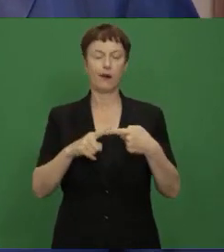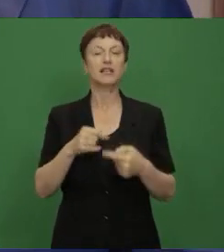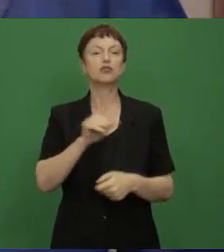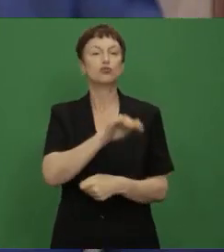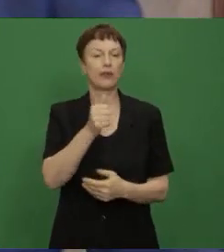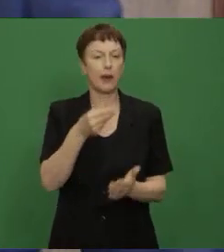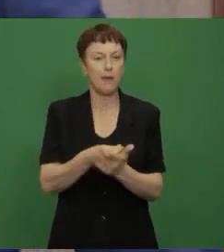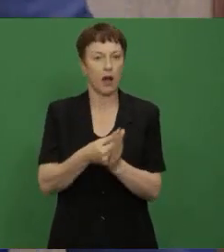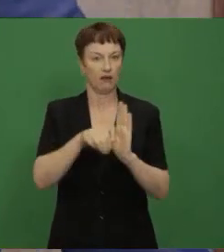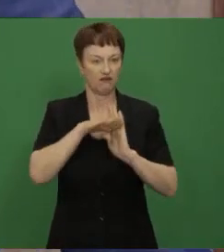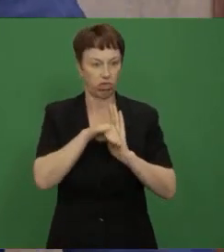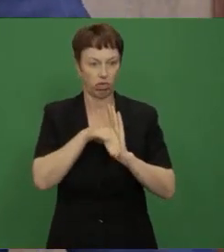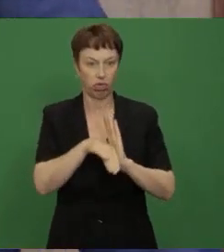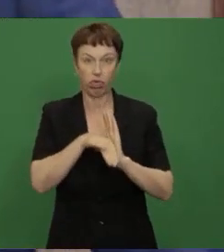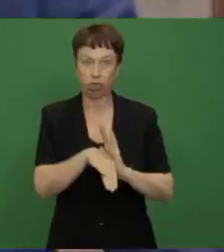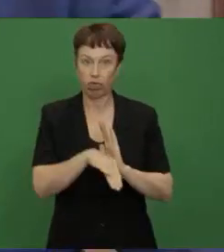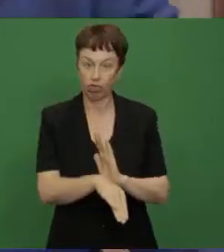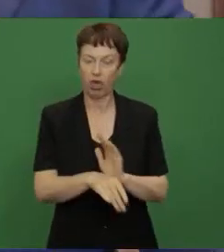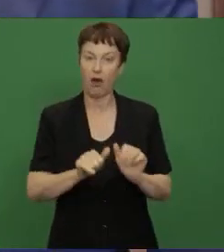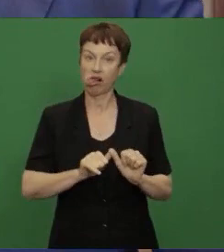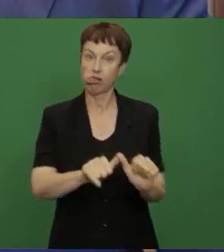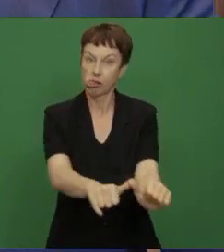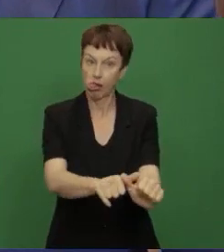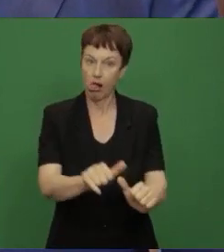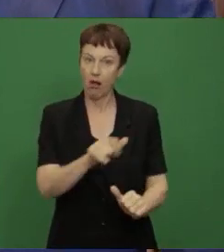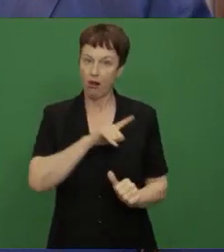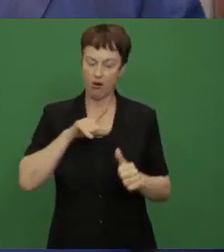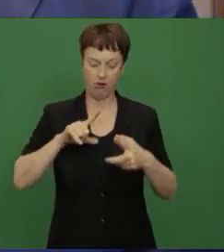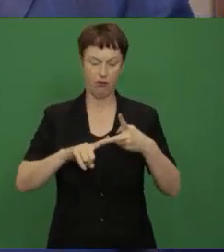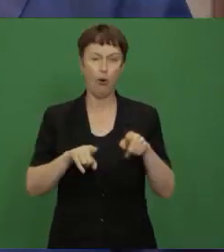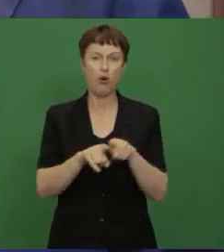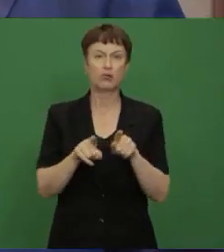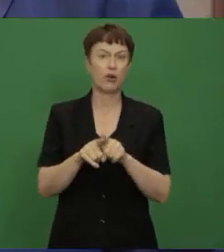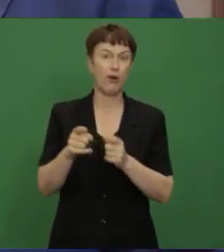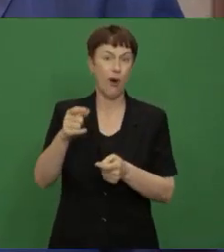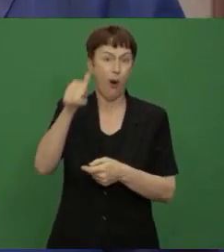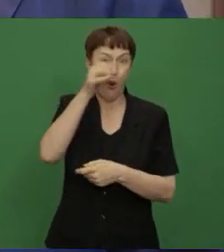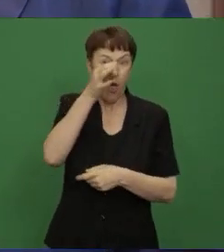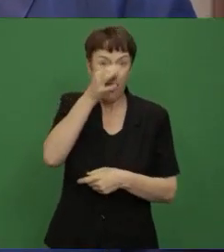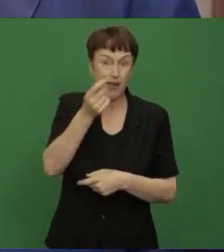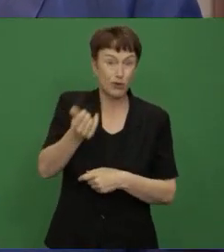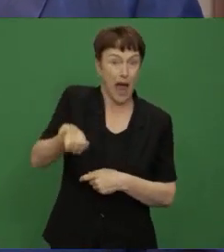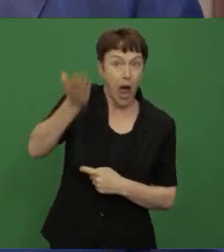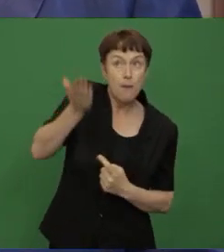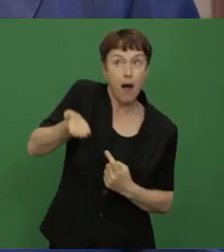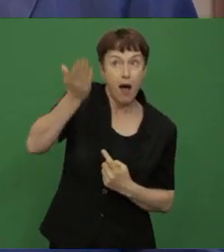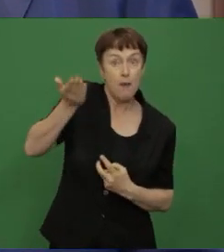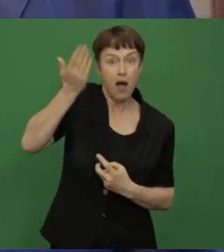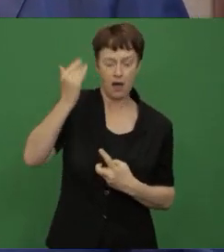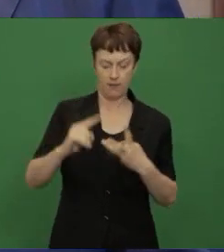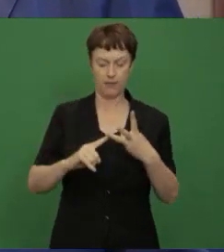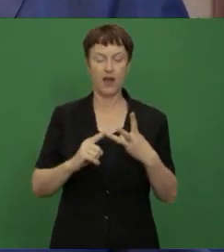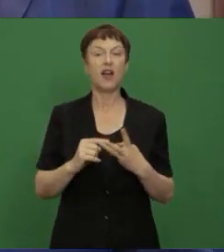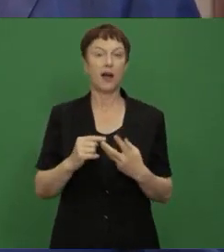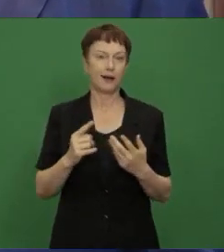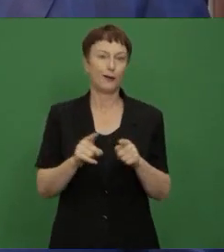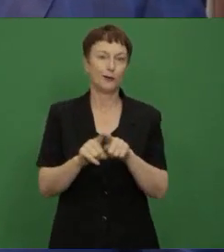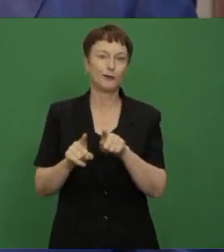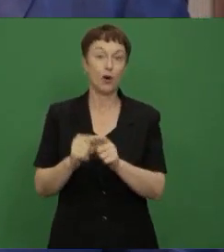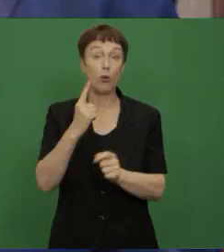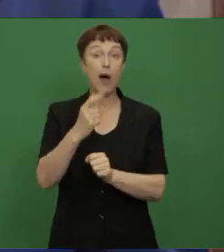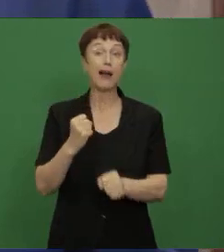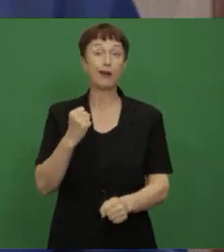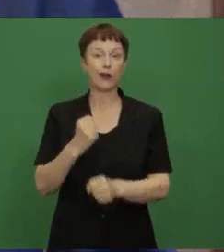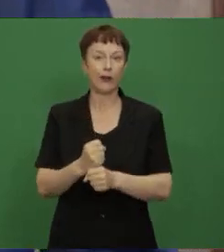depreciation, elevated oil prices, and multi-year electricity price increases make it difficult